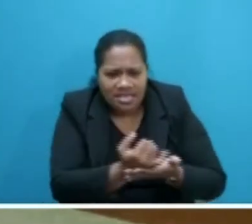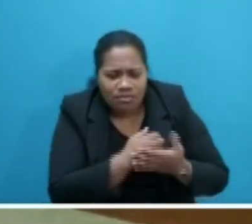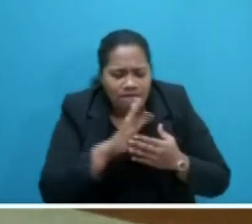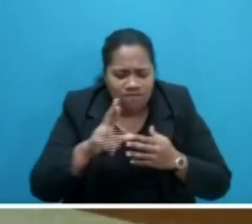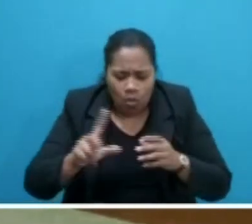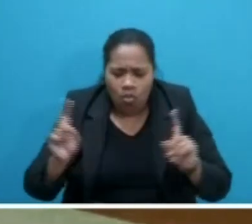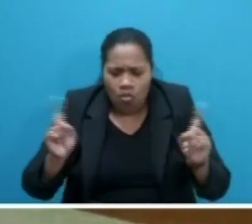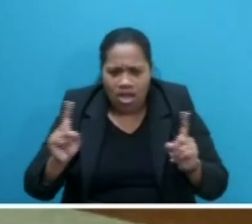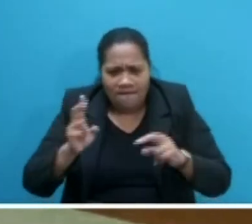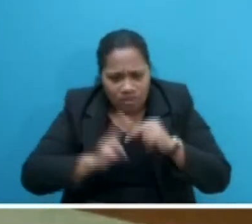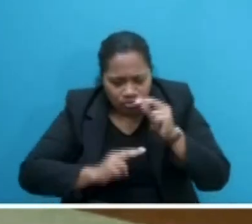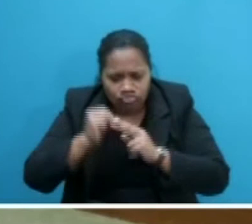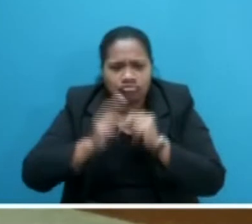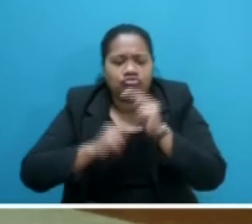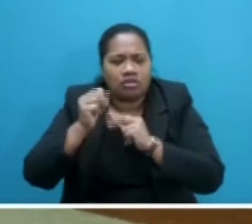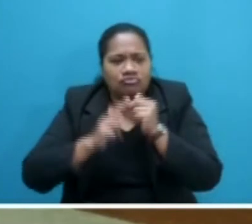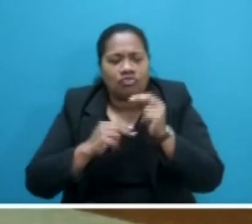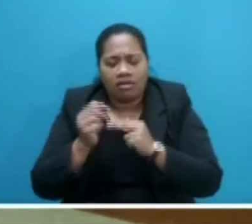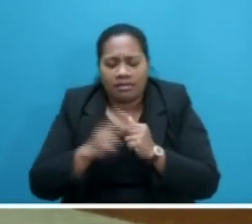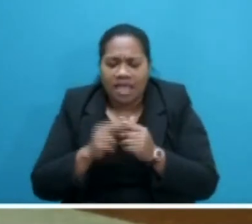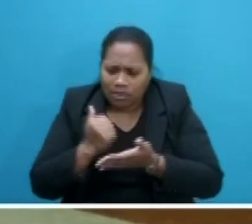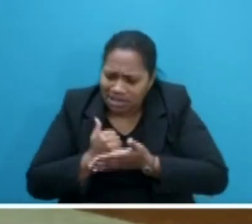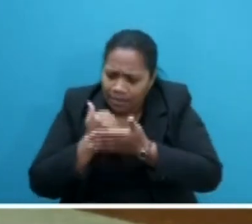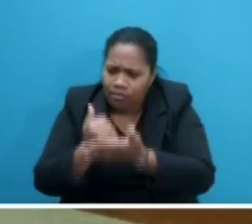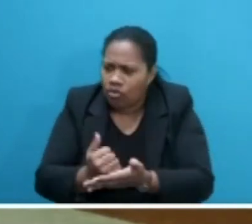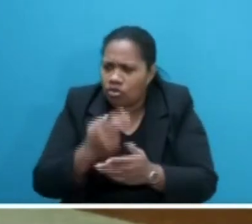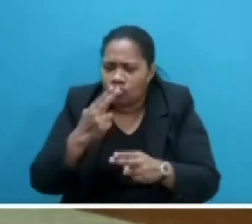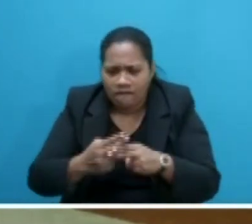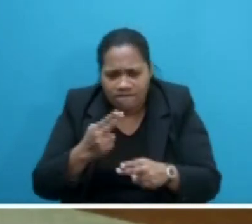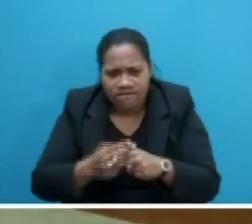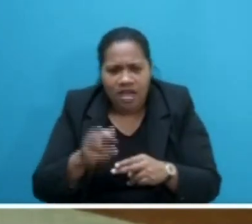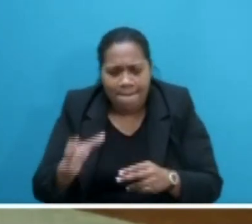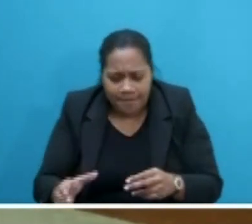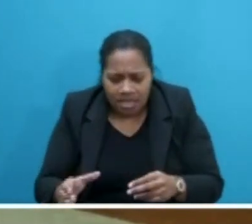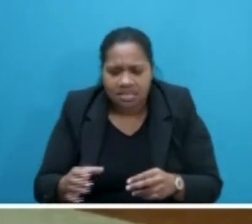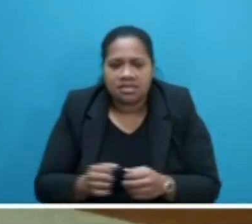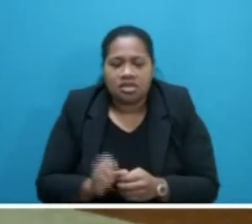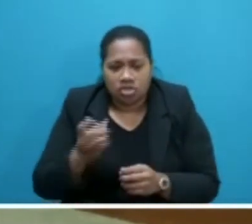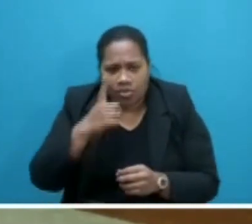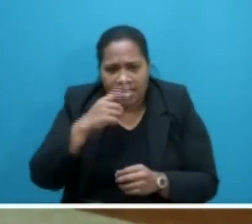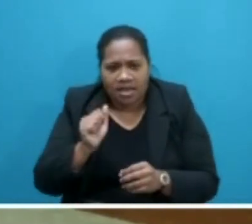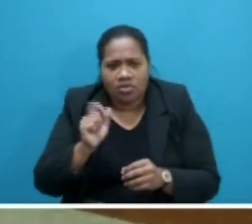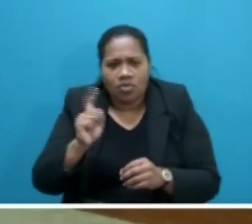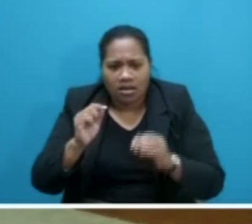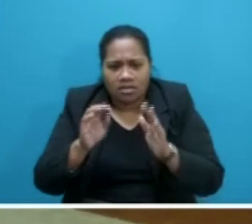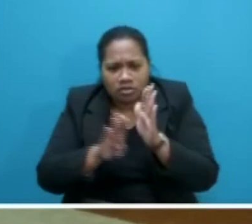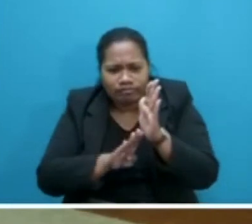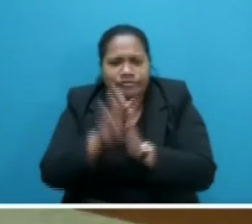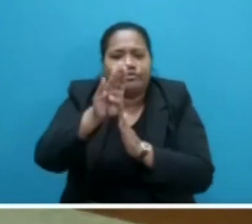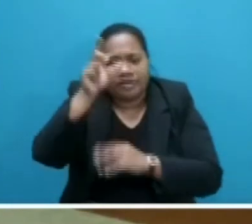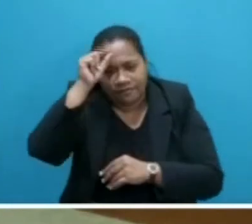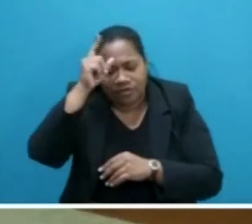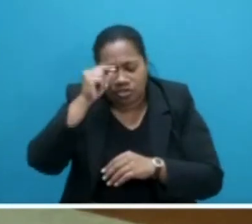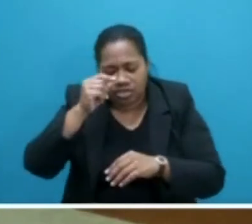healthcare, legal aid services, our support to farmers, and the incentives that accelerate Fijian business development.